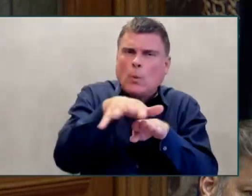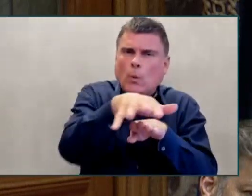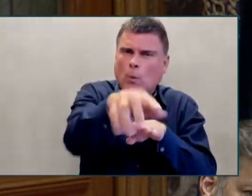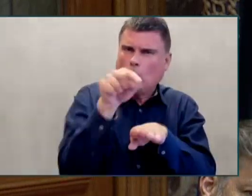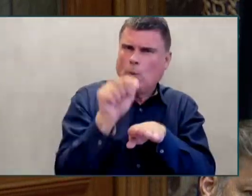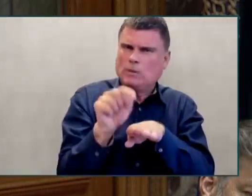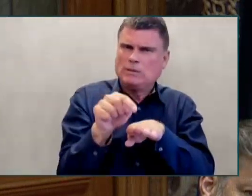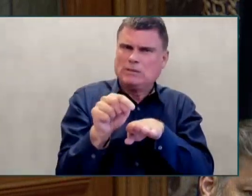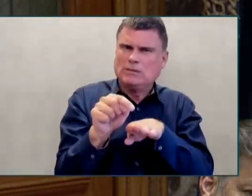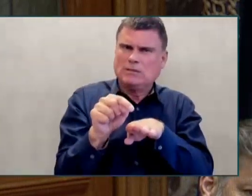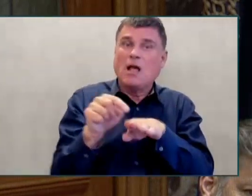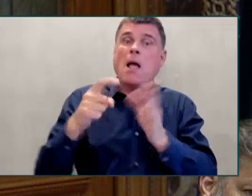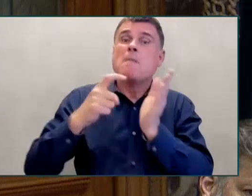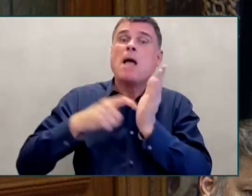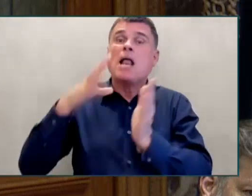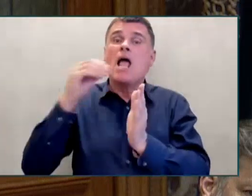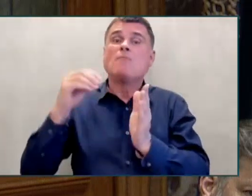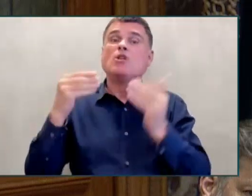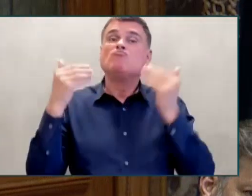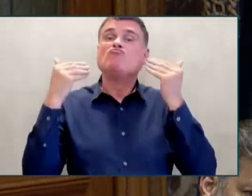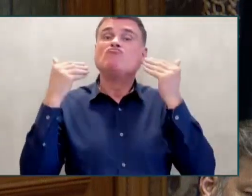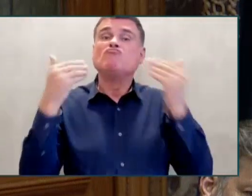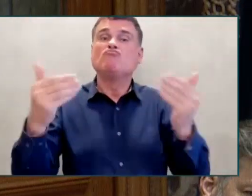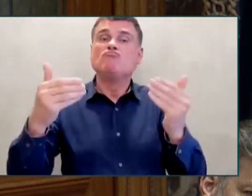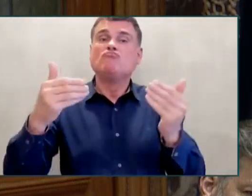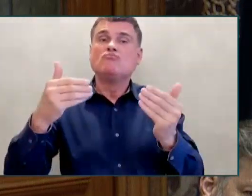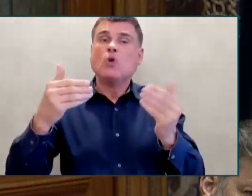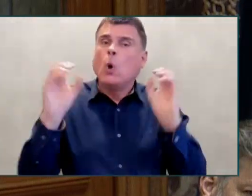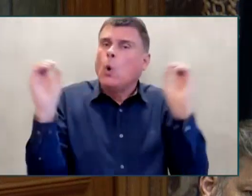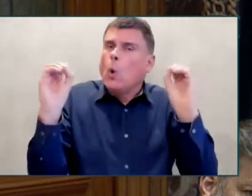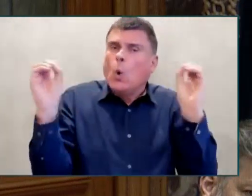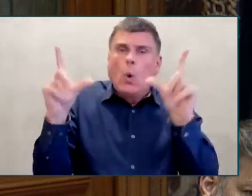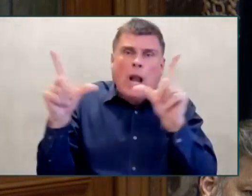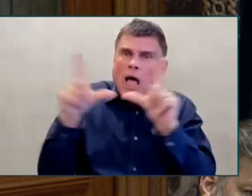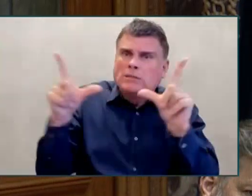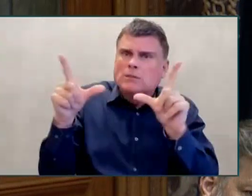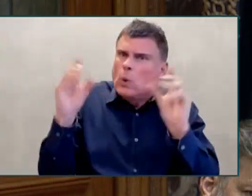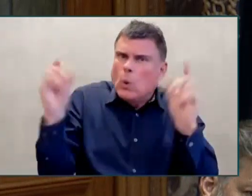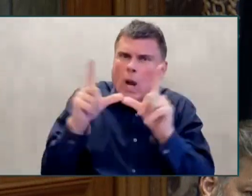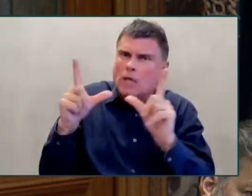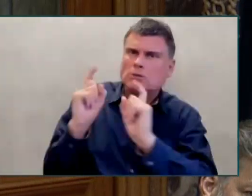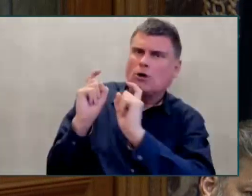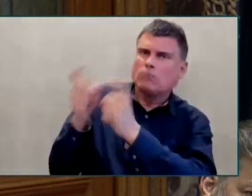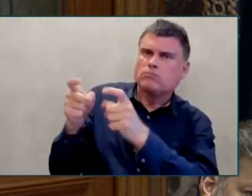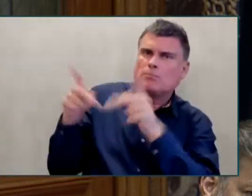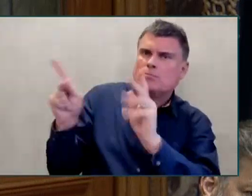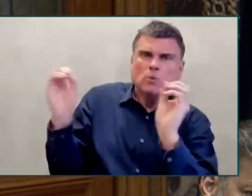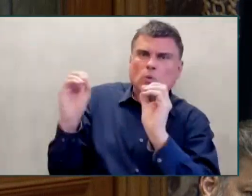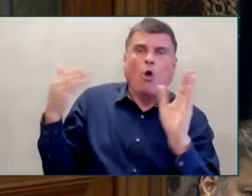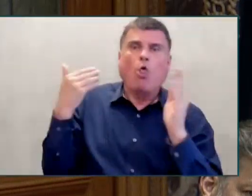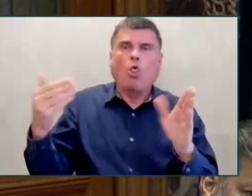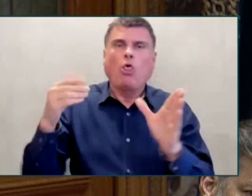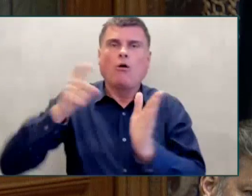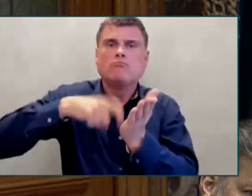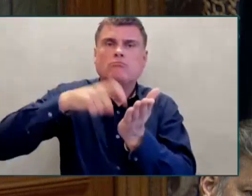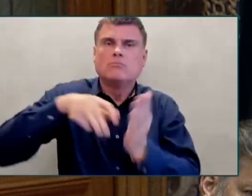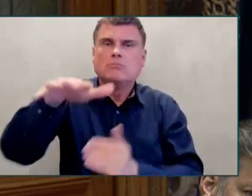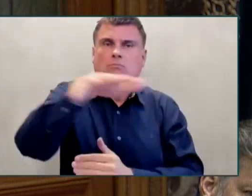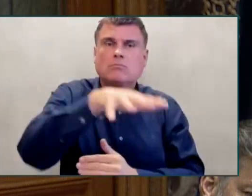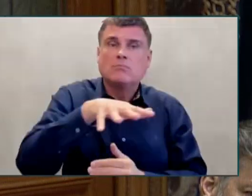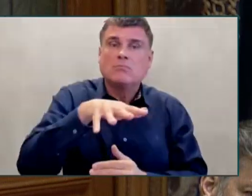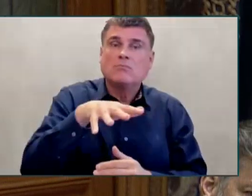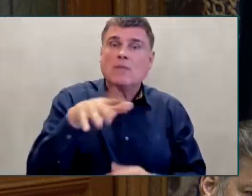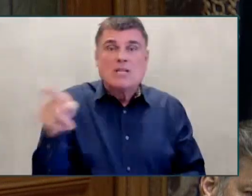took a community years to get the Ministry of Mines to step in and regulate this mining